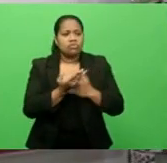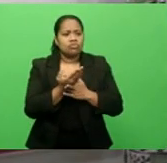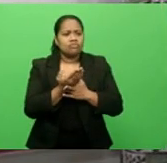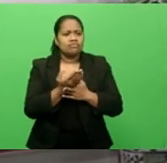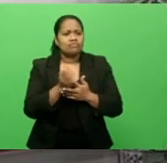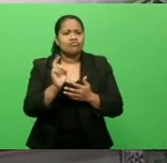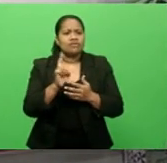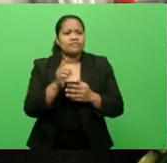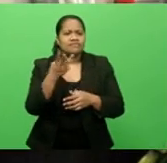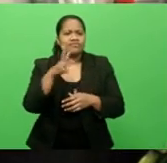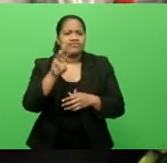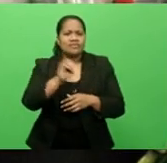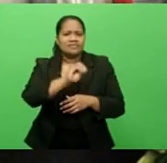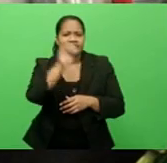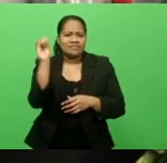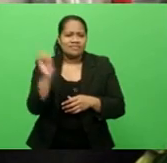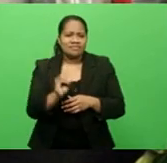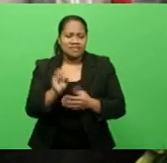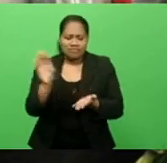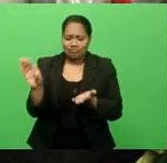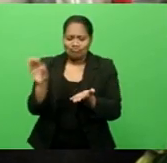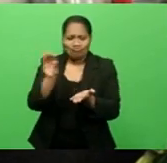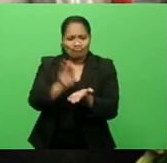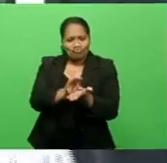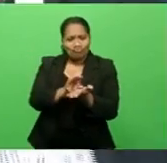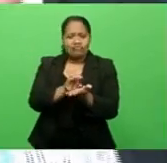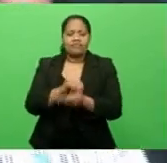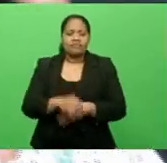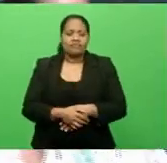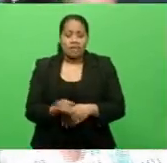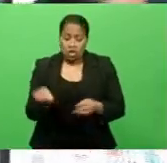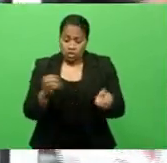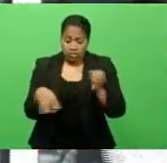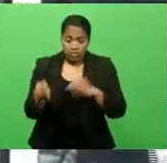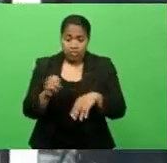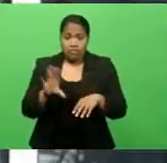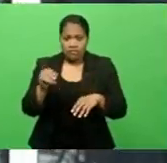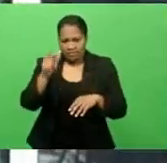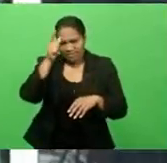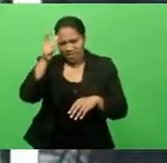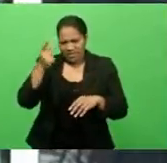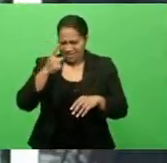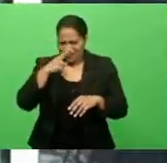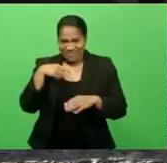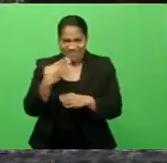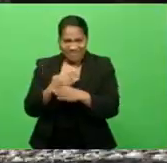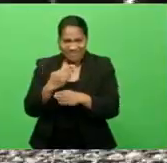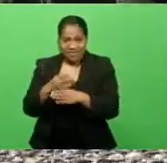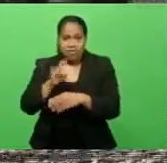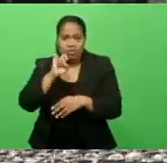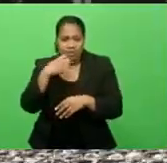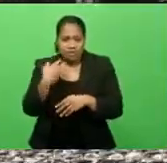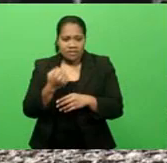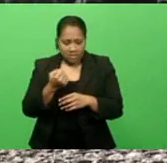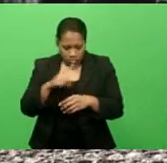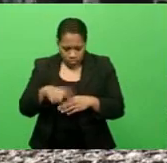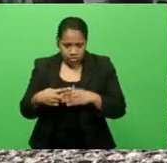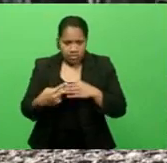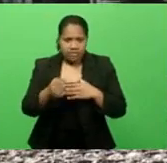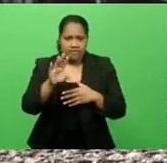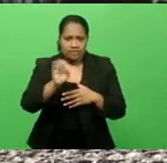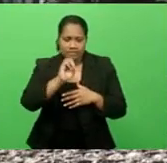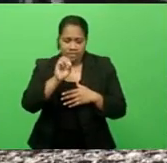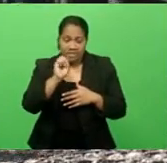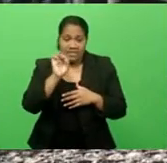component. Contributions from employers and employees will remain at 5% each, or a total of 10%